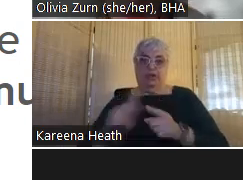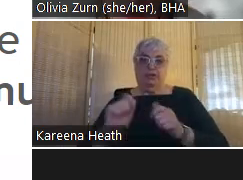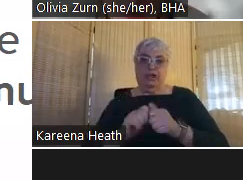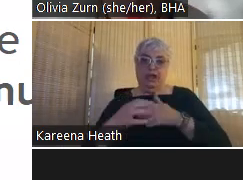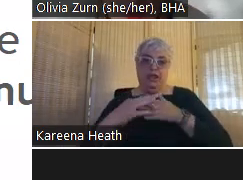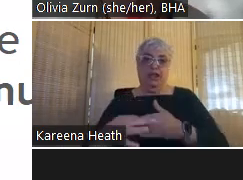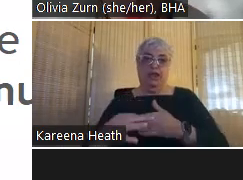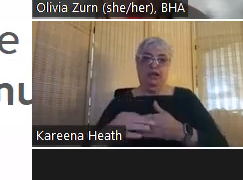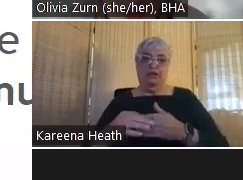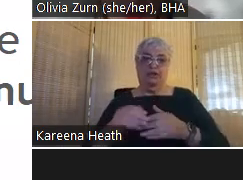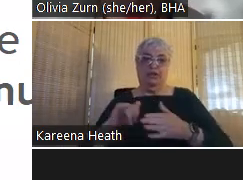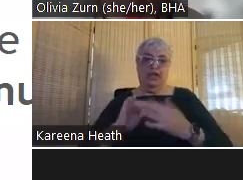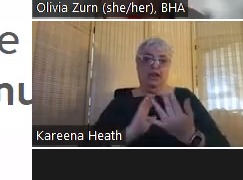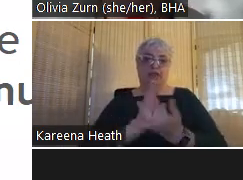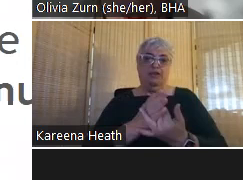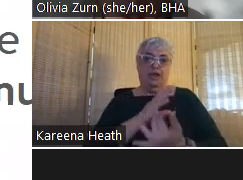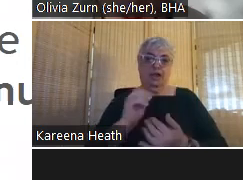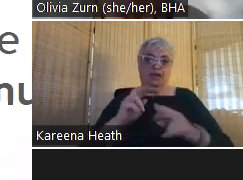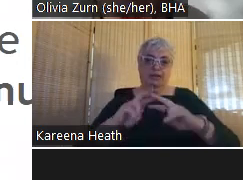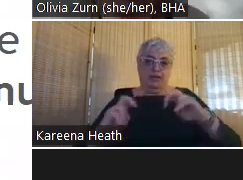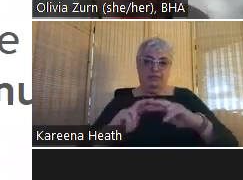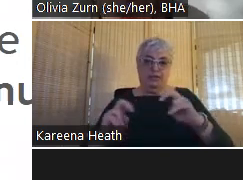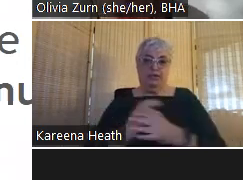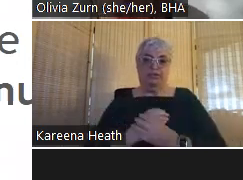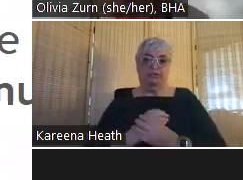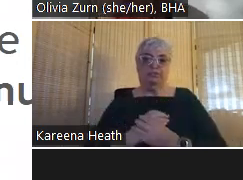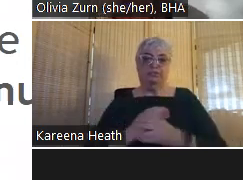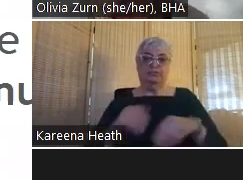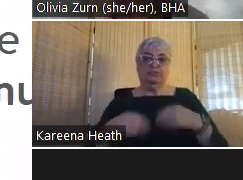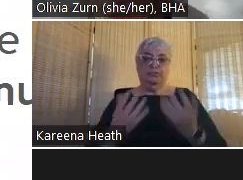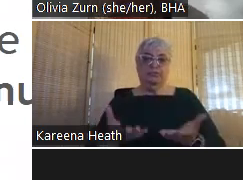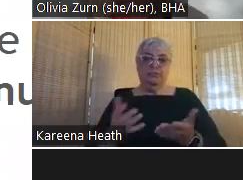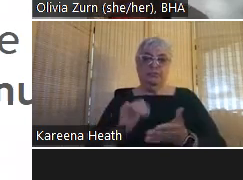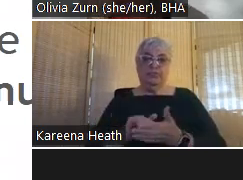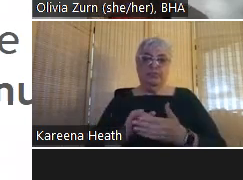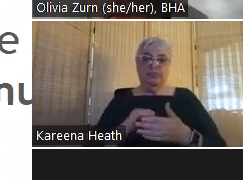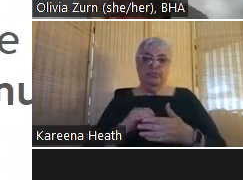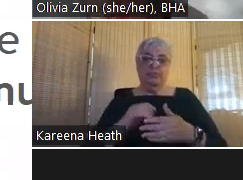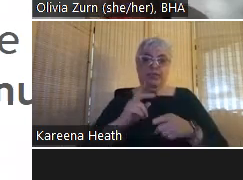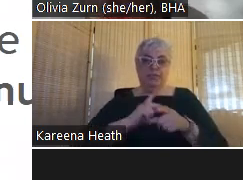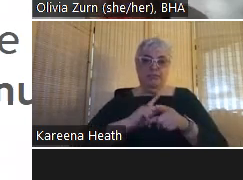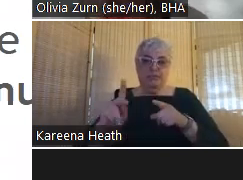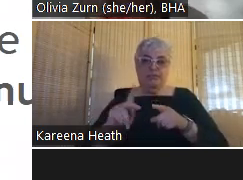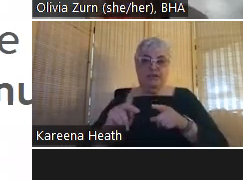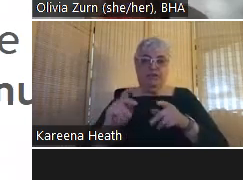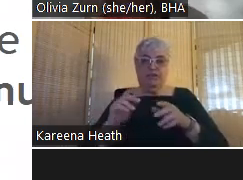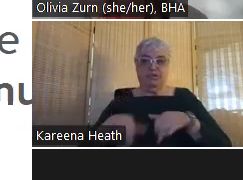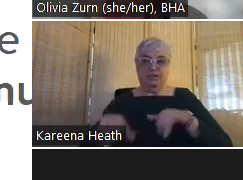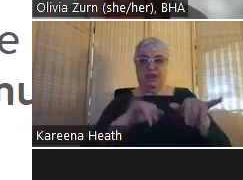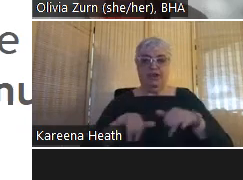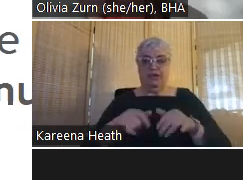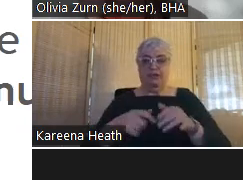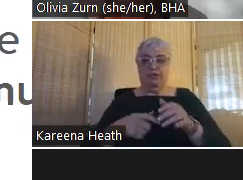crisis intervention and assessment. Providers seeking crisis professional status must complete training required